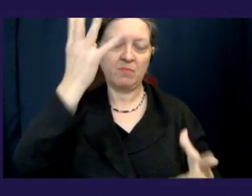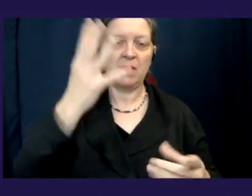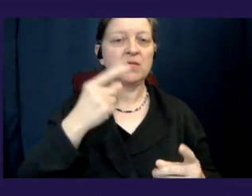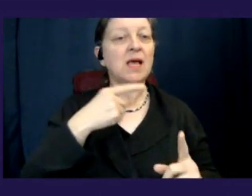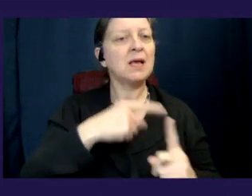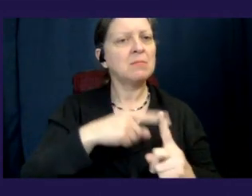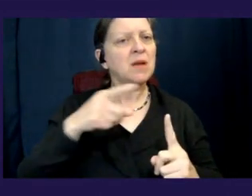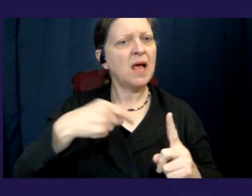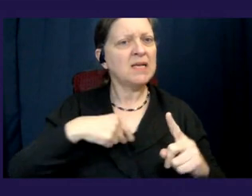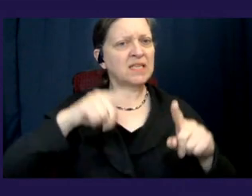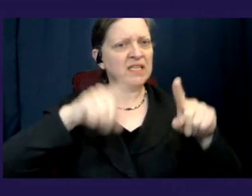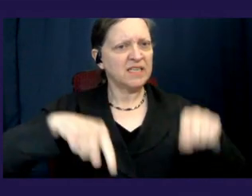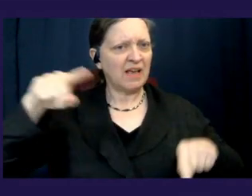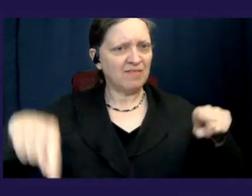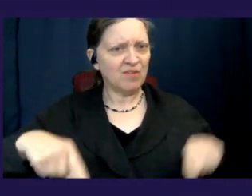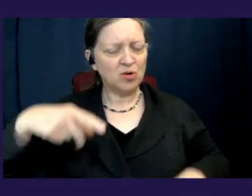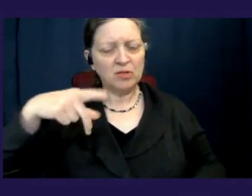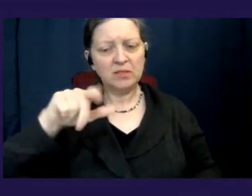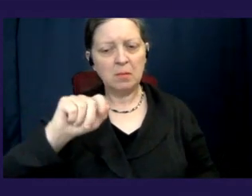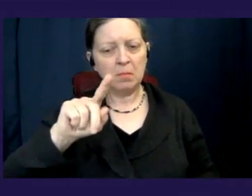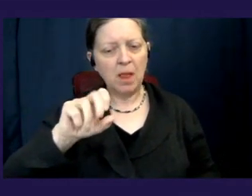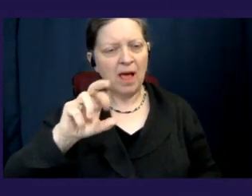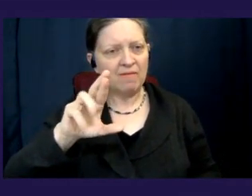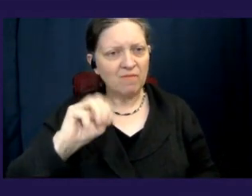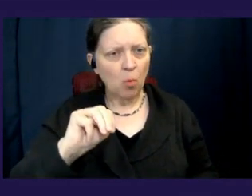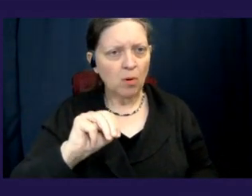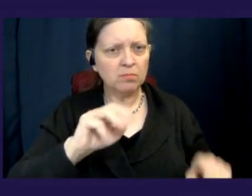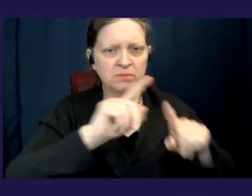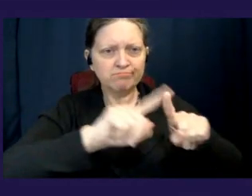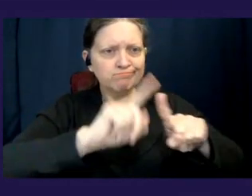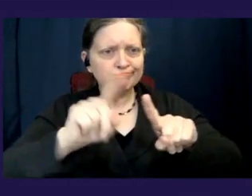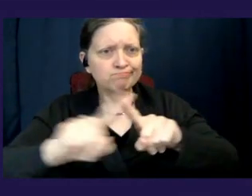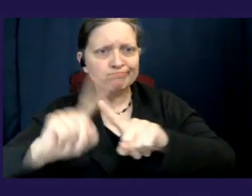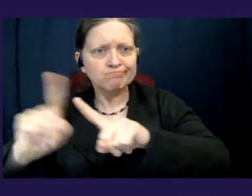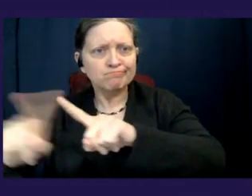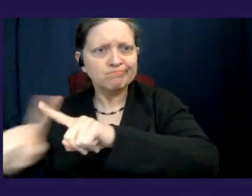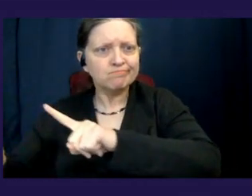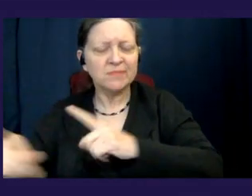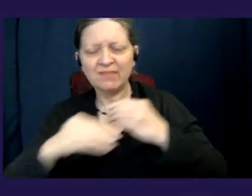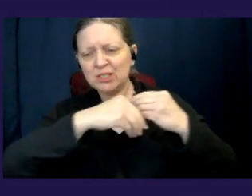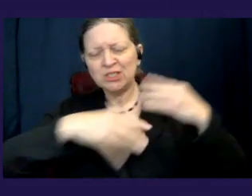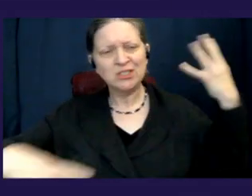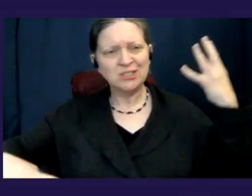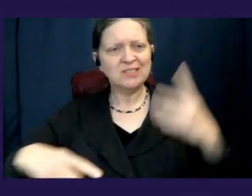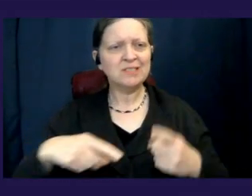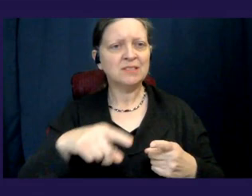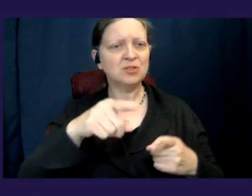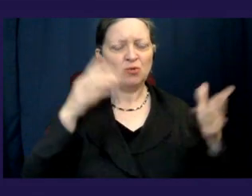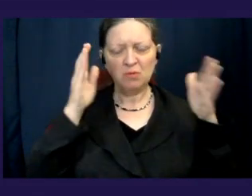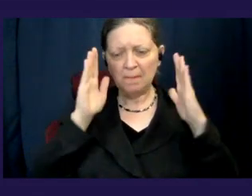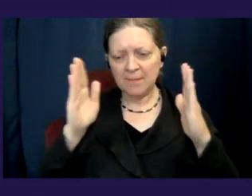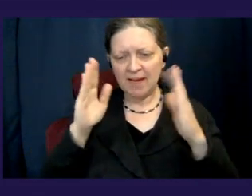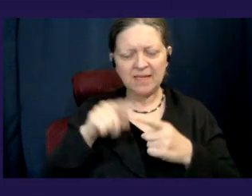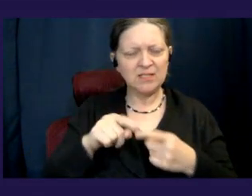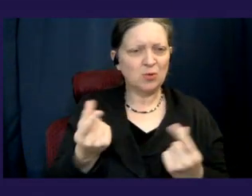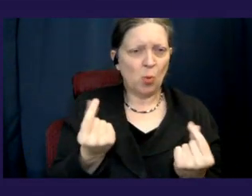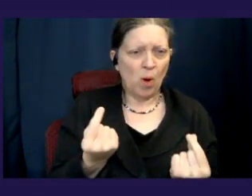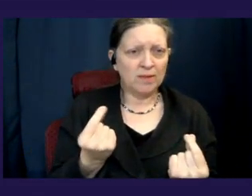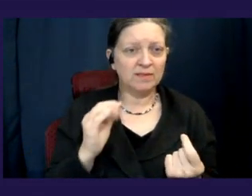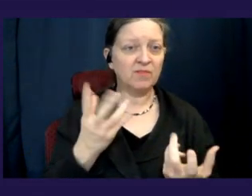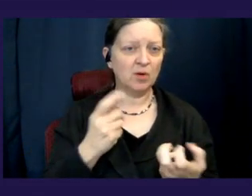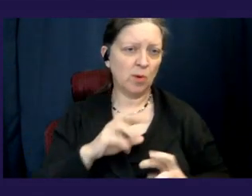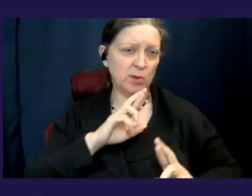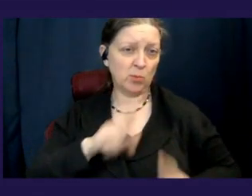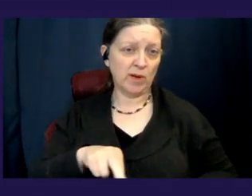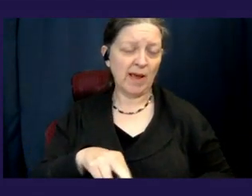platforms. So where does your attention across all these different social media platforms if you want to be reactive and reacting in those spaces? We have